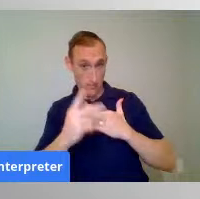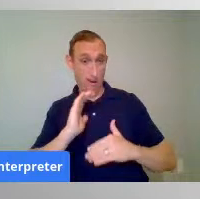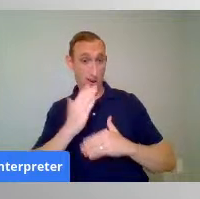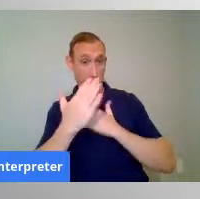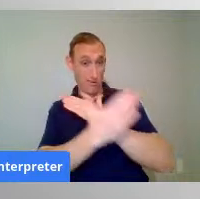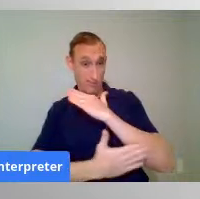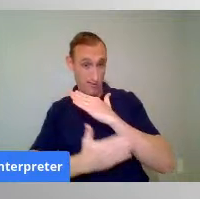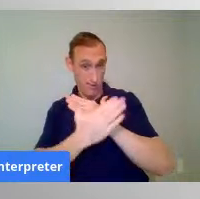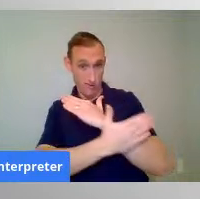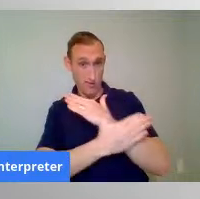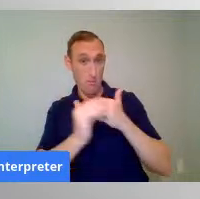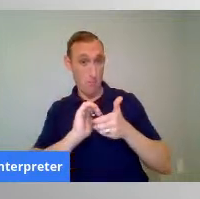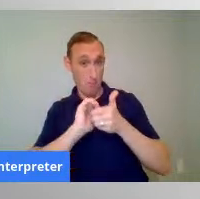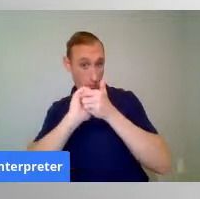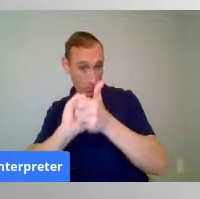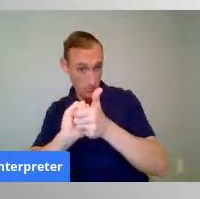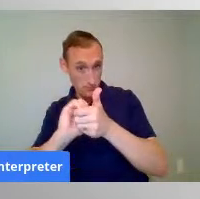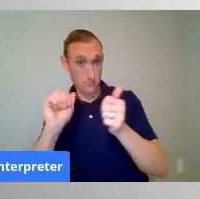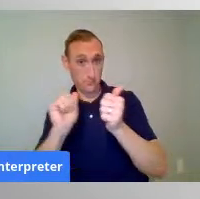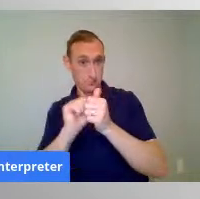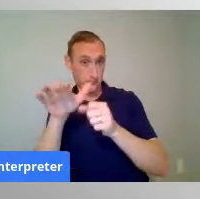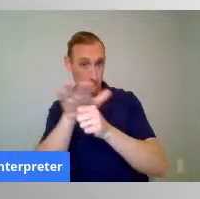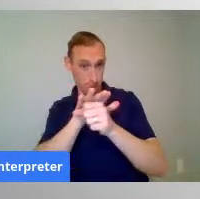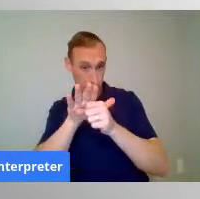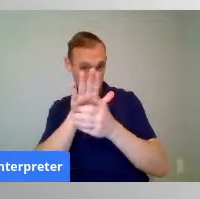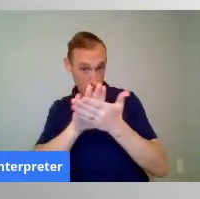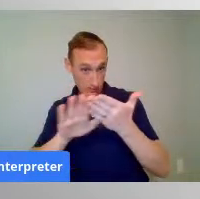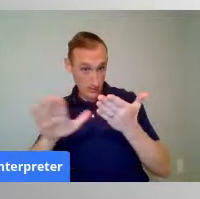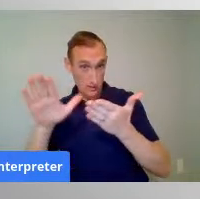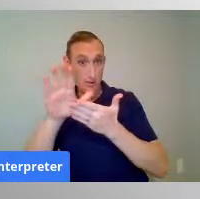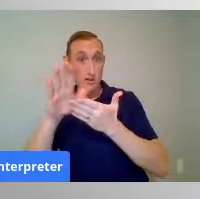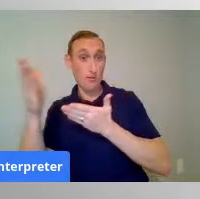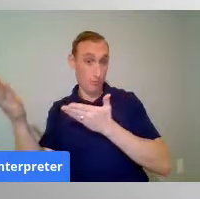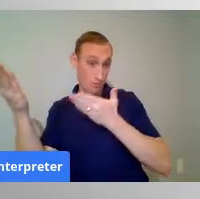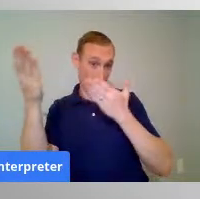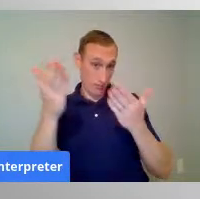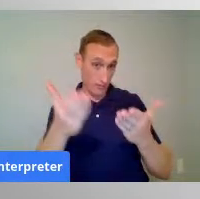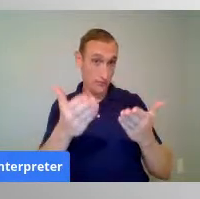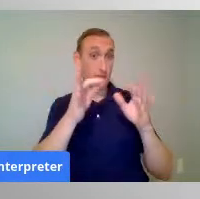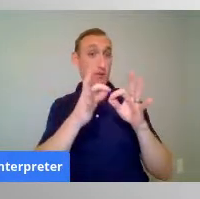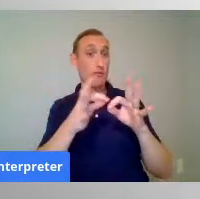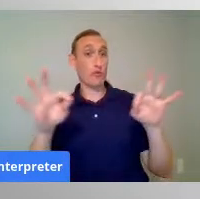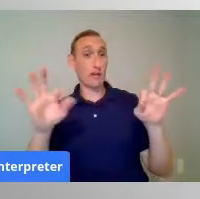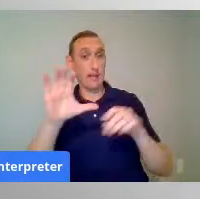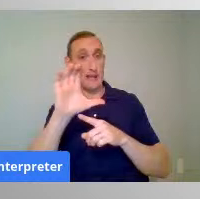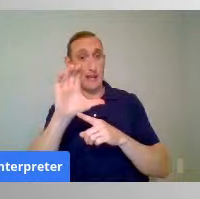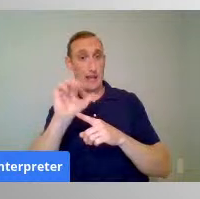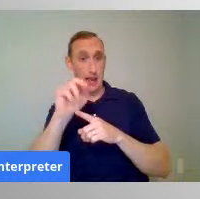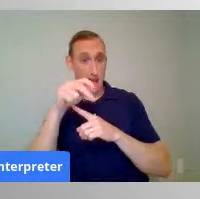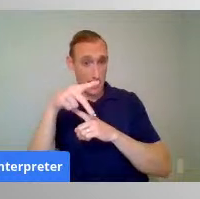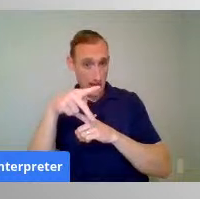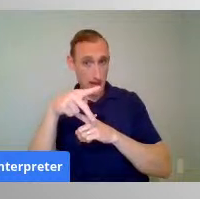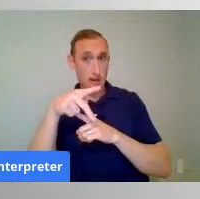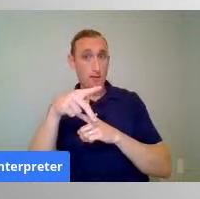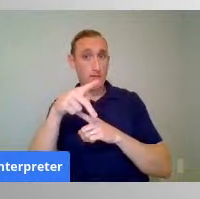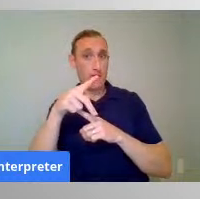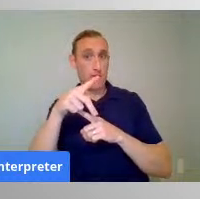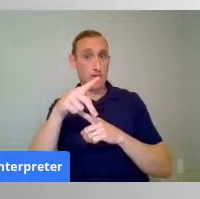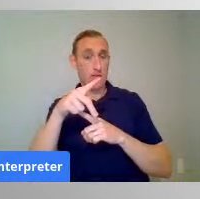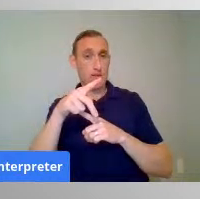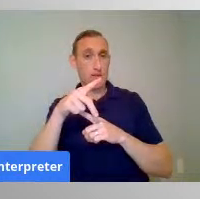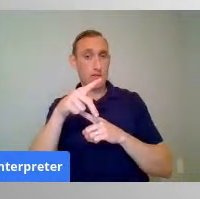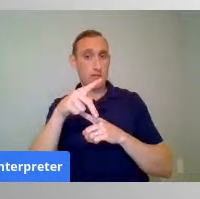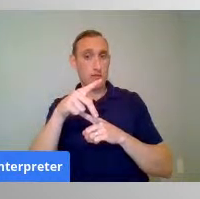was able to partner with our local college to provide a free camp that was between 8 and I